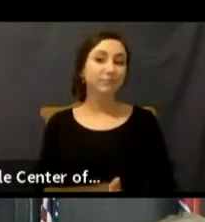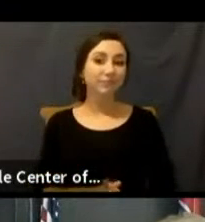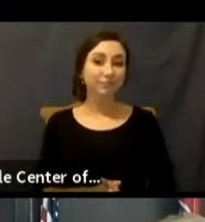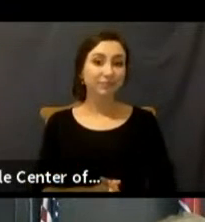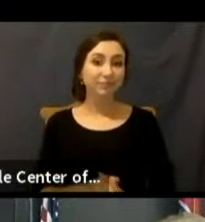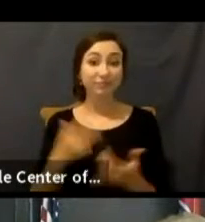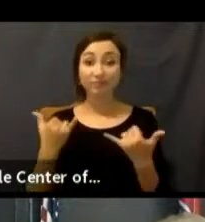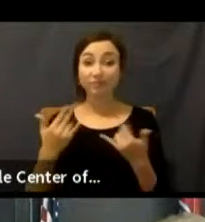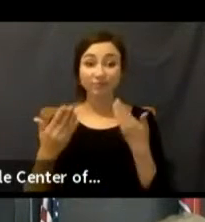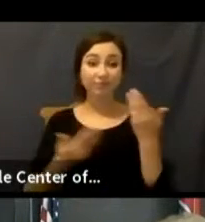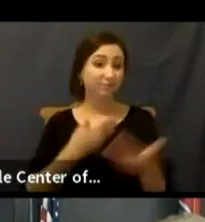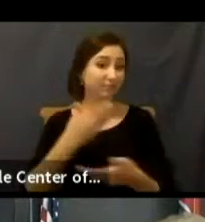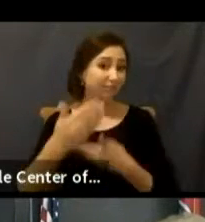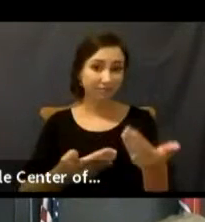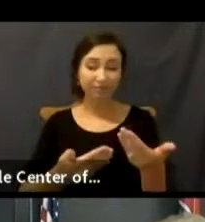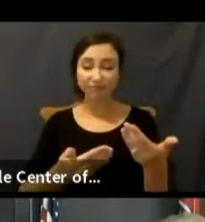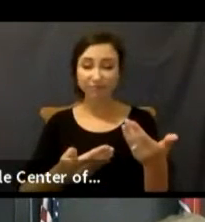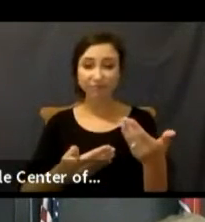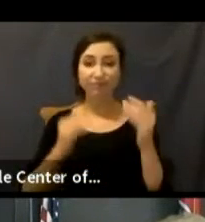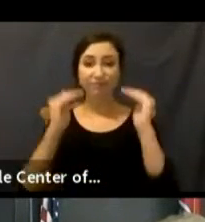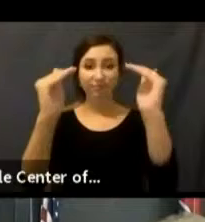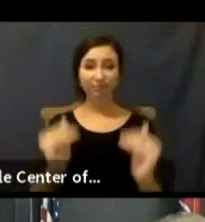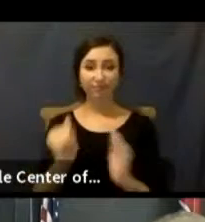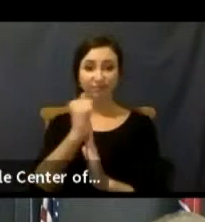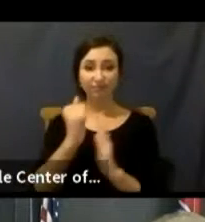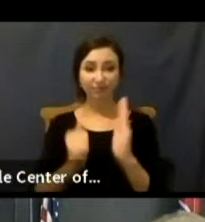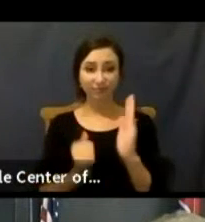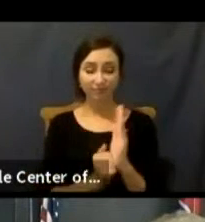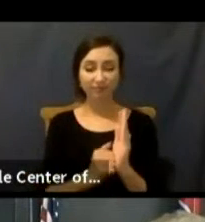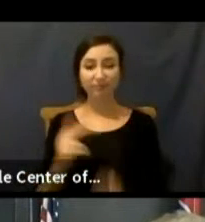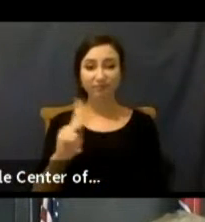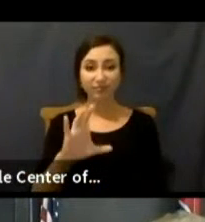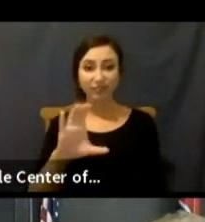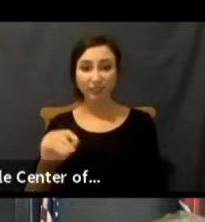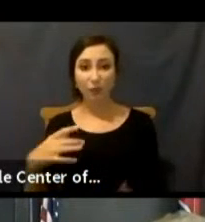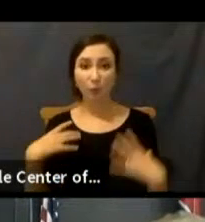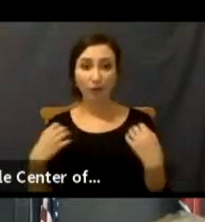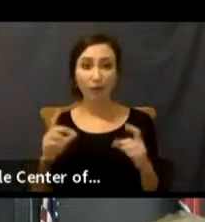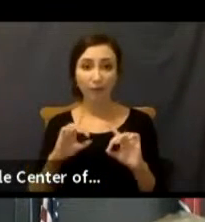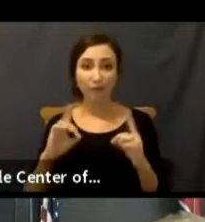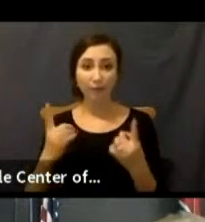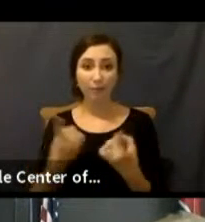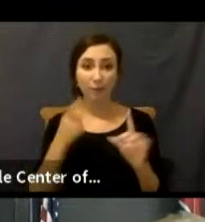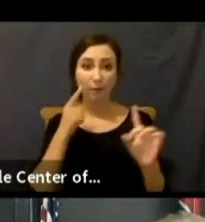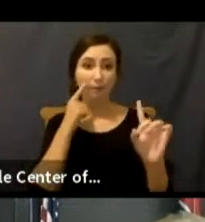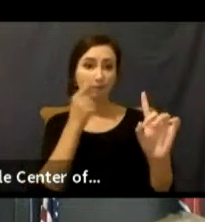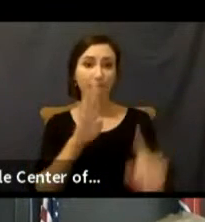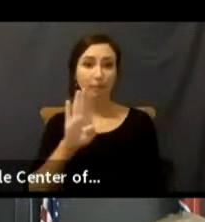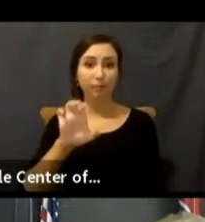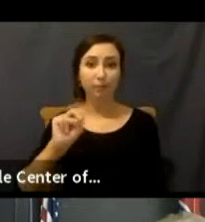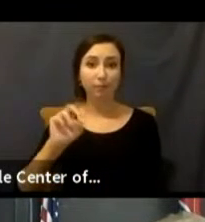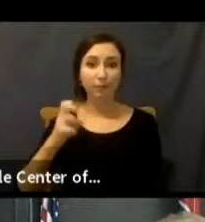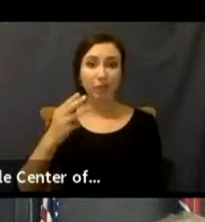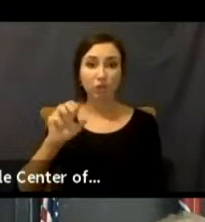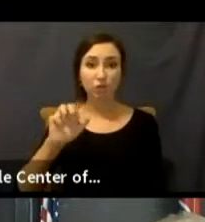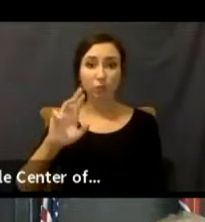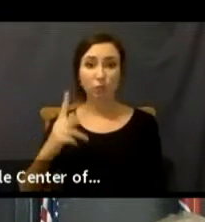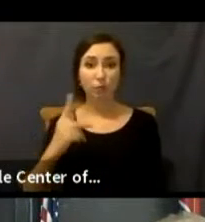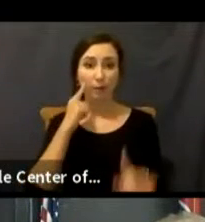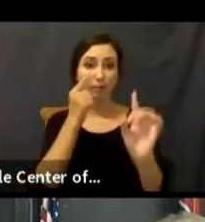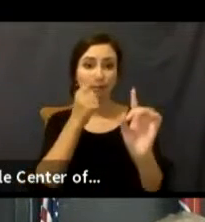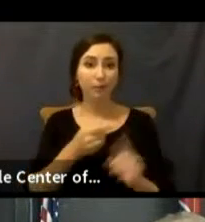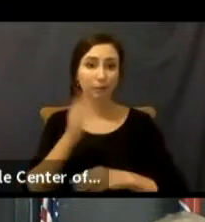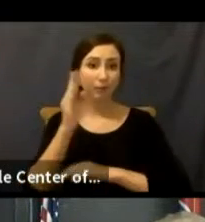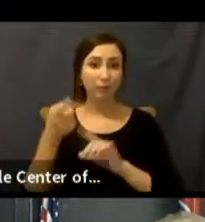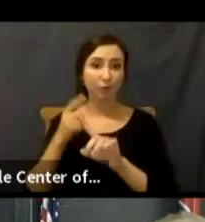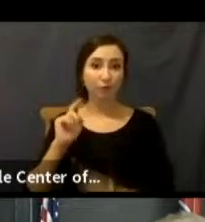Moving ahead then, the next item on the agenda is the Knox County Health Department's benchmark presentation by Dr. Buchanan. And Dr.